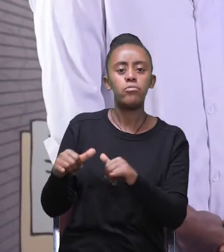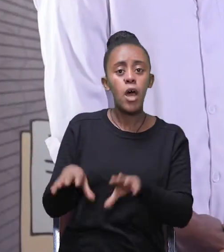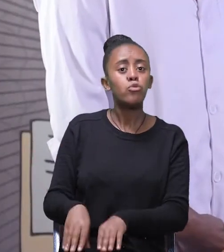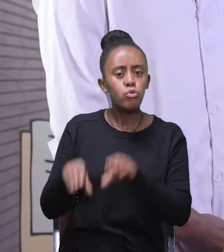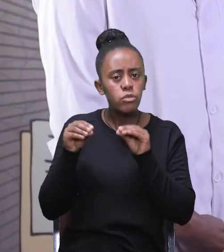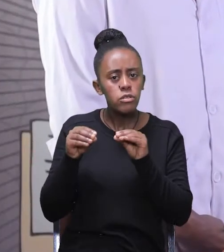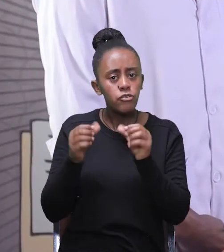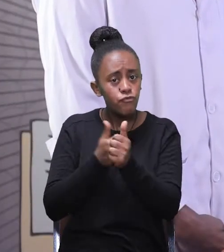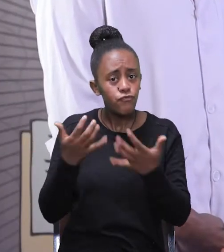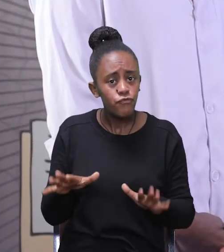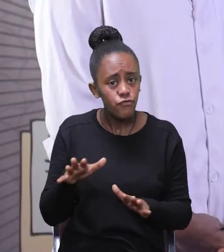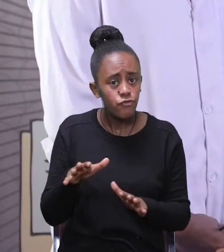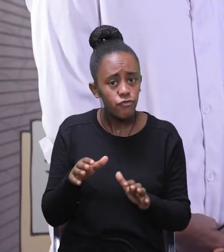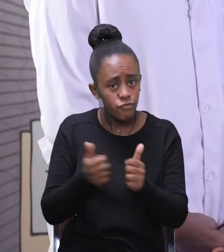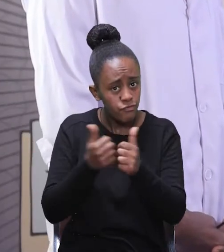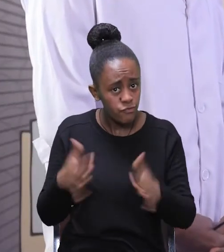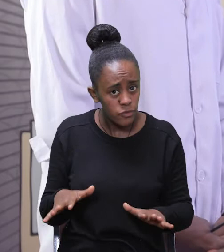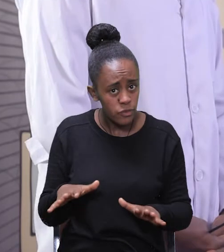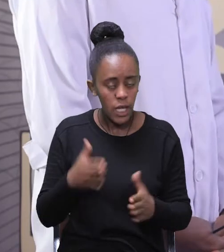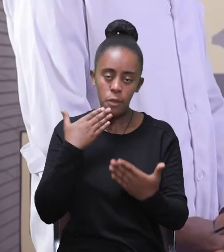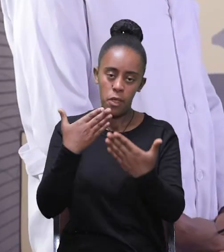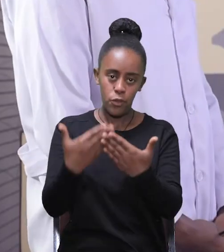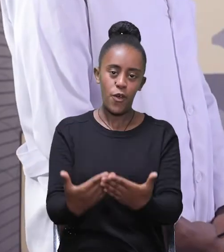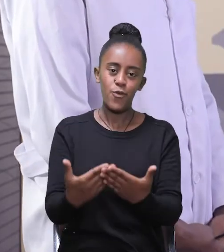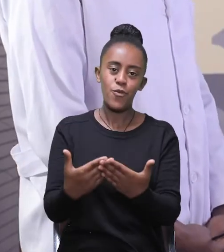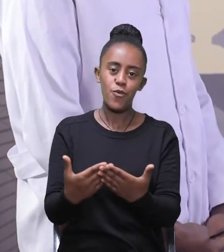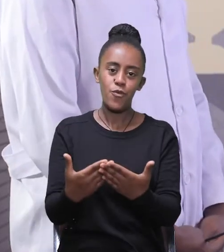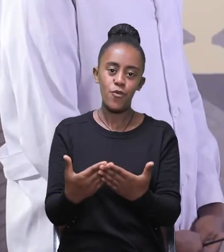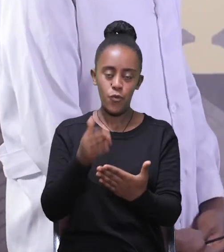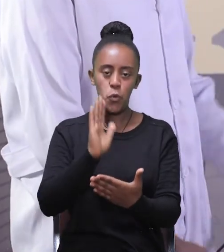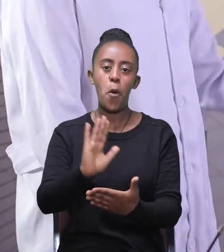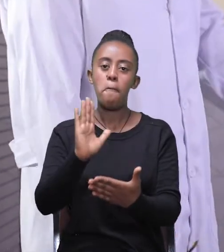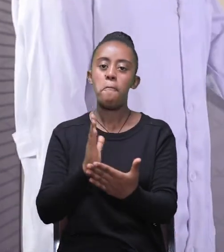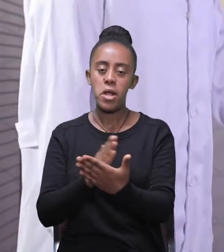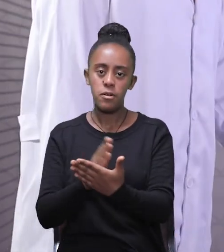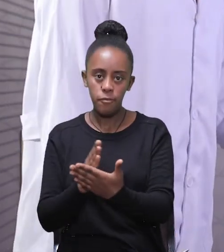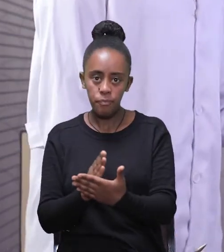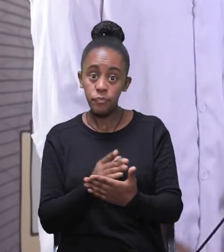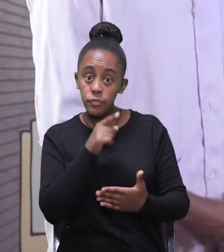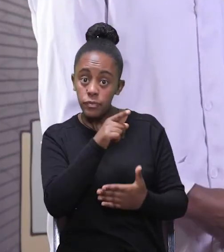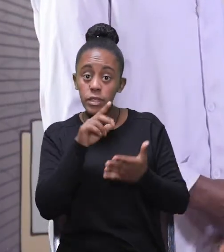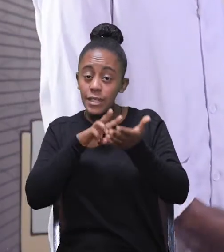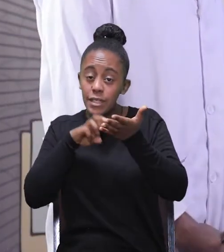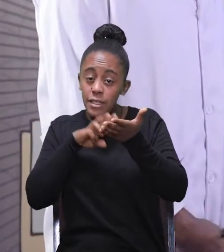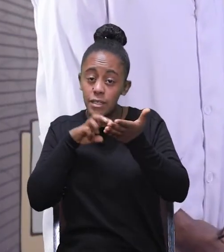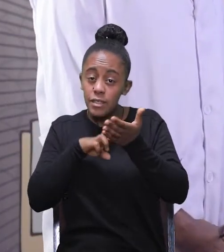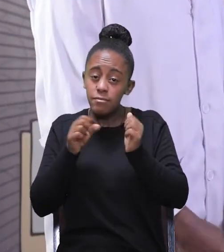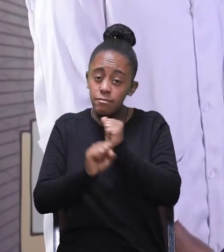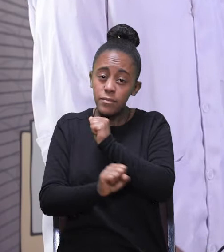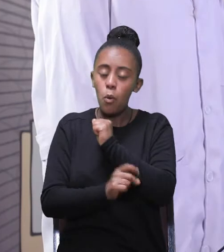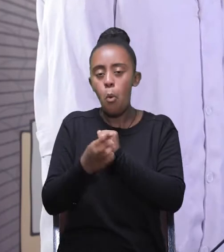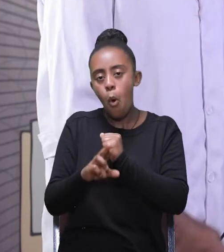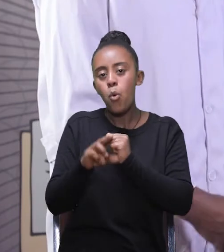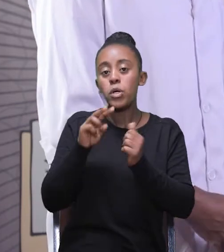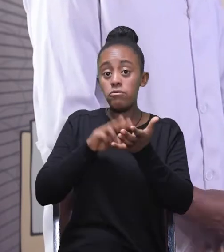you listened to the story? Are you with me? Thank you for your participation. Okay, depends on in this story, or